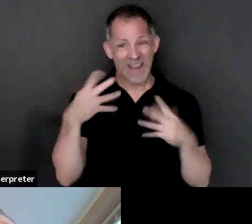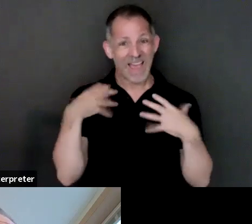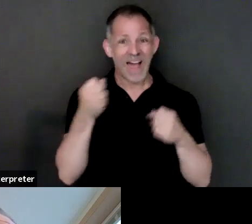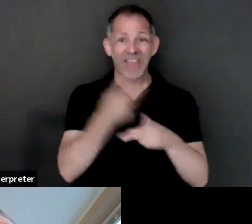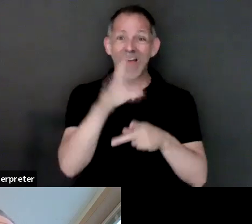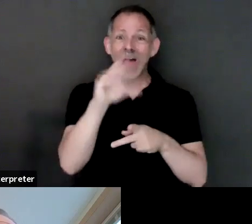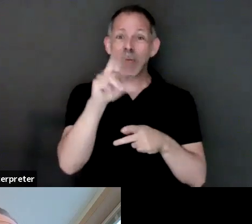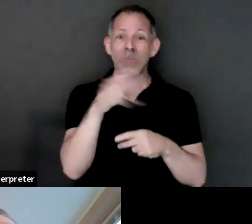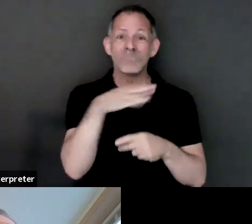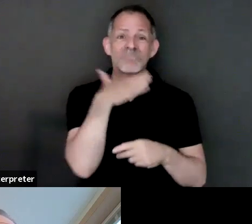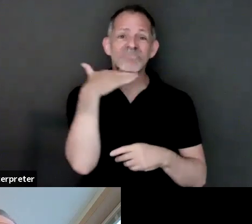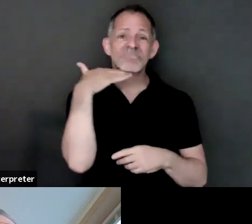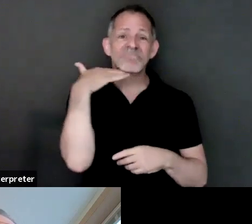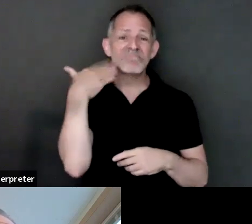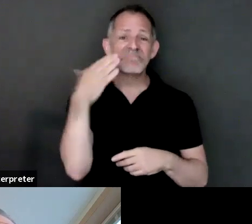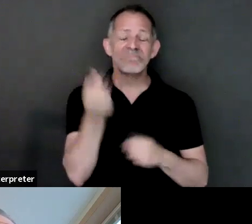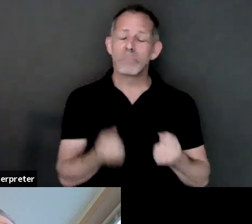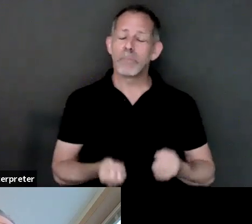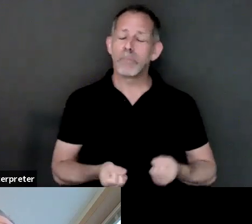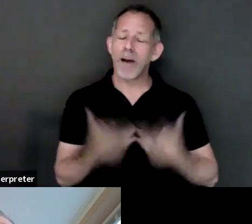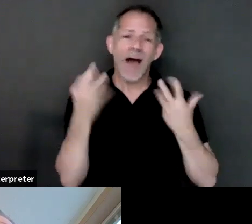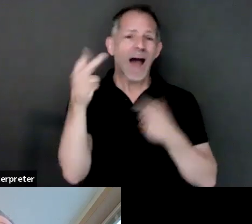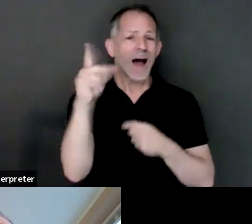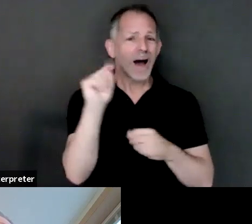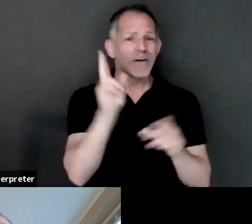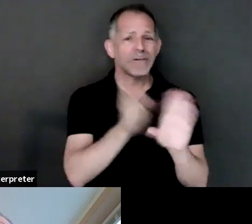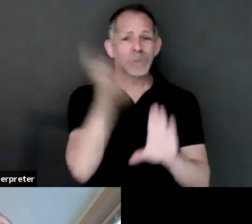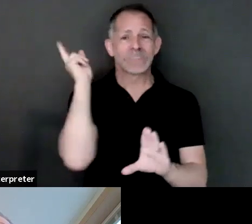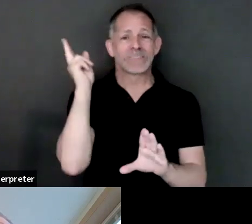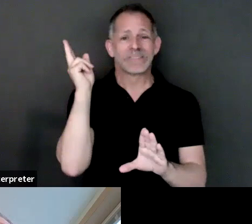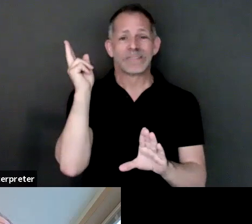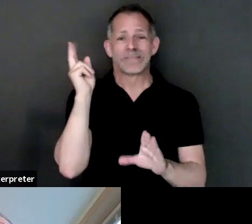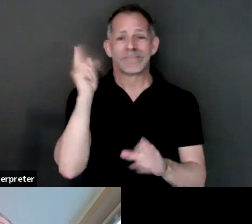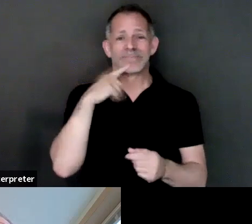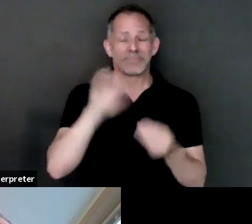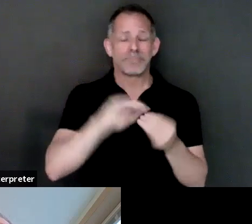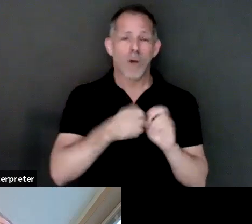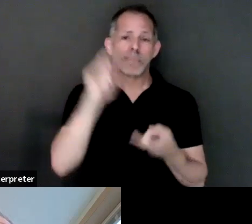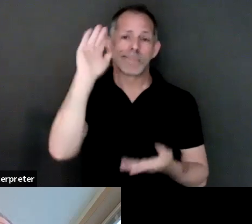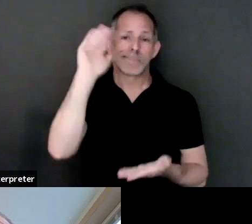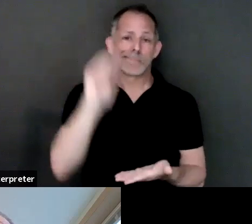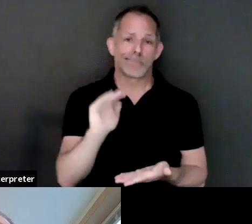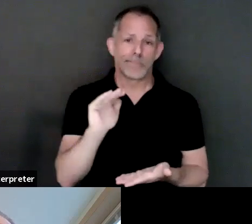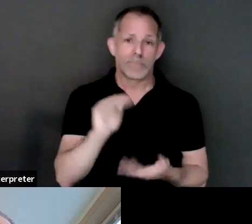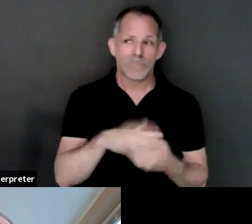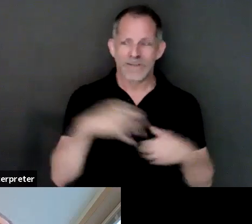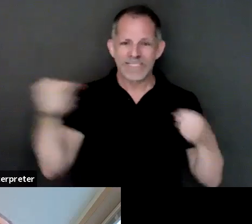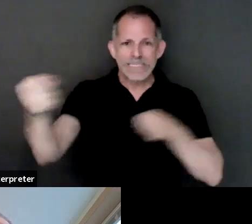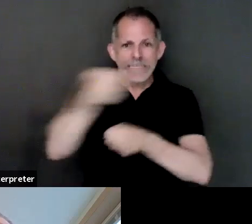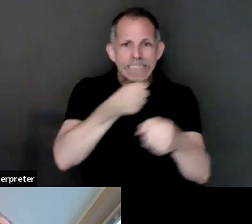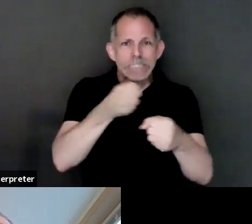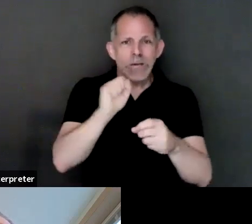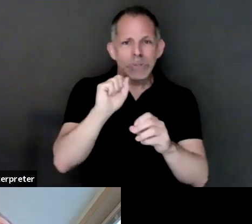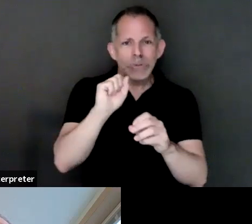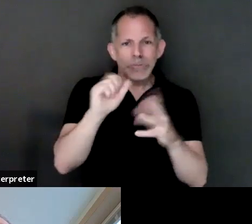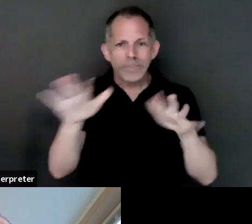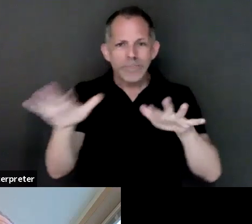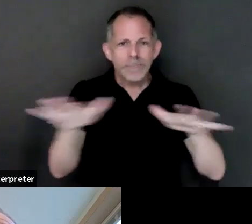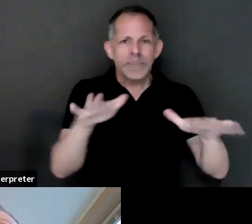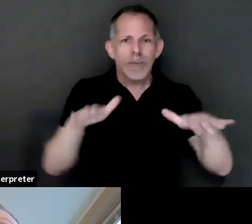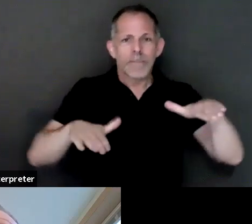our future. And so all the more reason to try to do what we can to